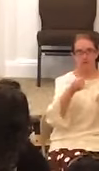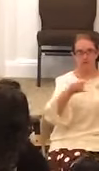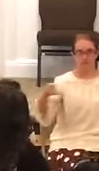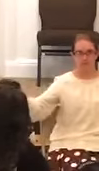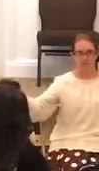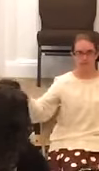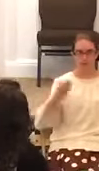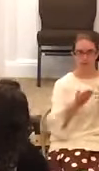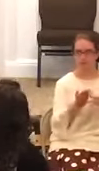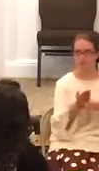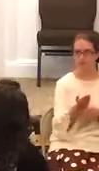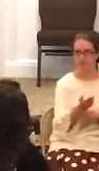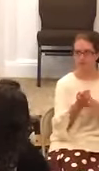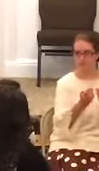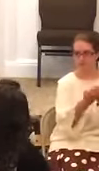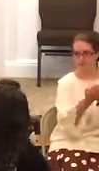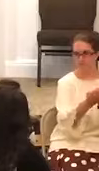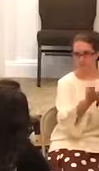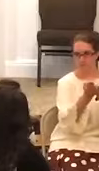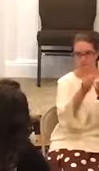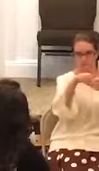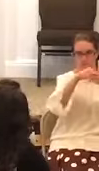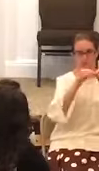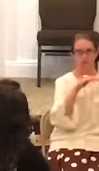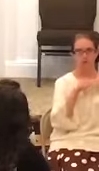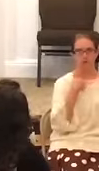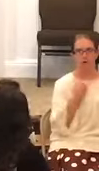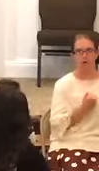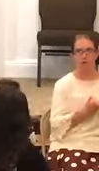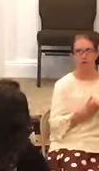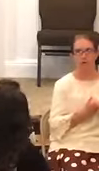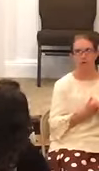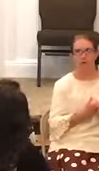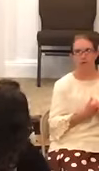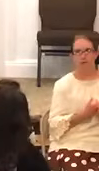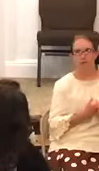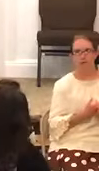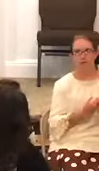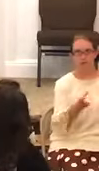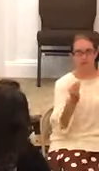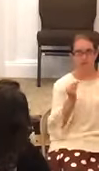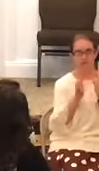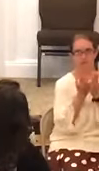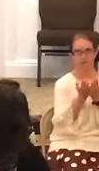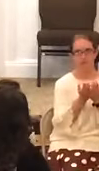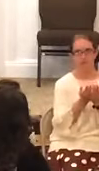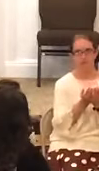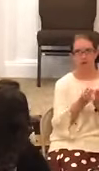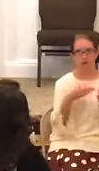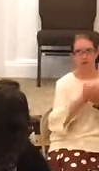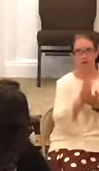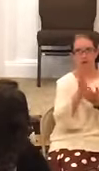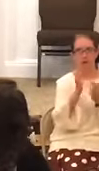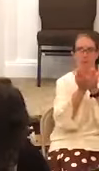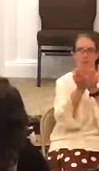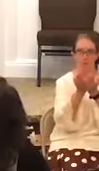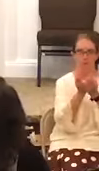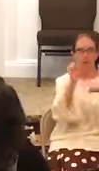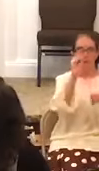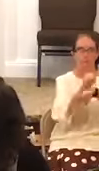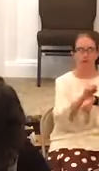pipeline the Spirit flows through and carries the word into your heart. Hallelujah. And then when you get that word, you need to let that word work on you.